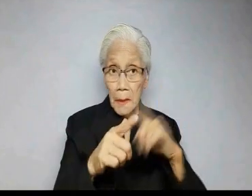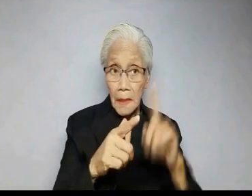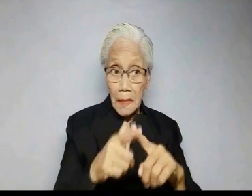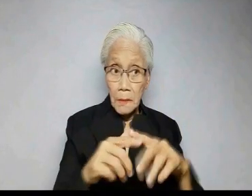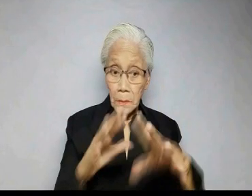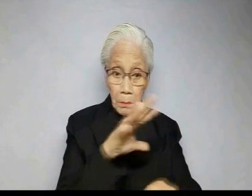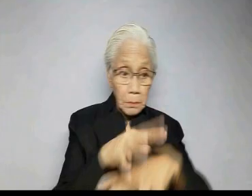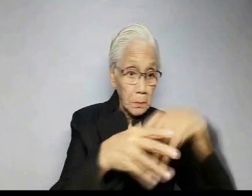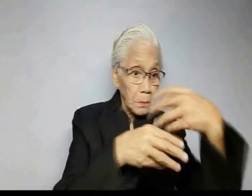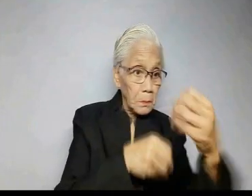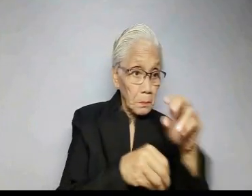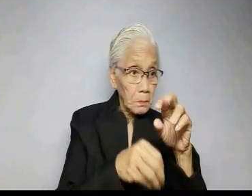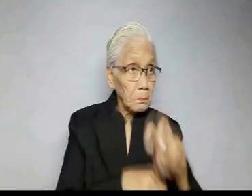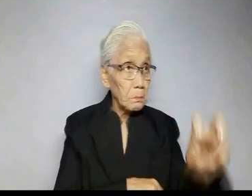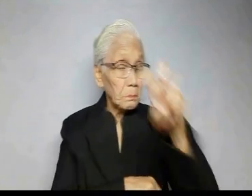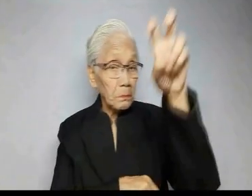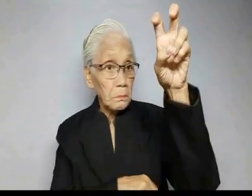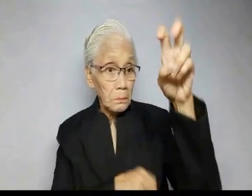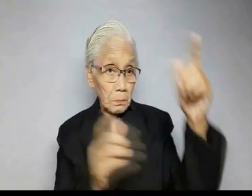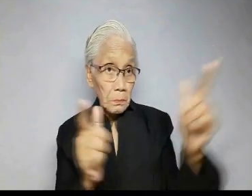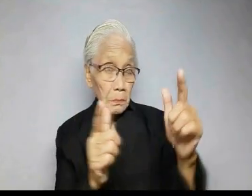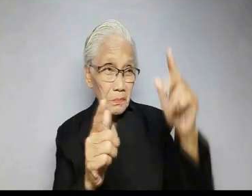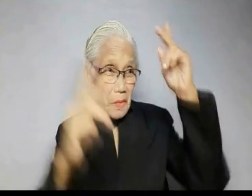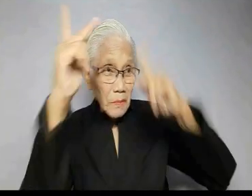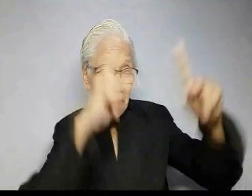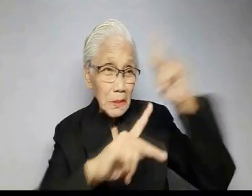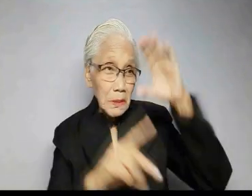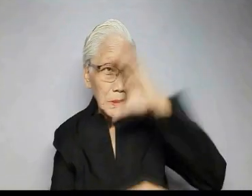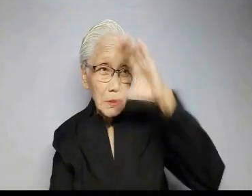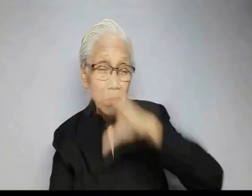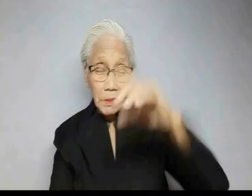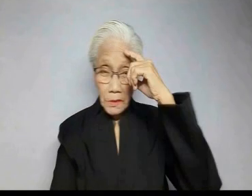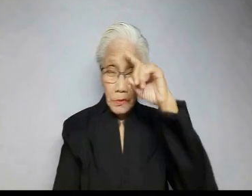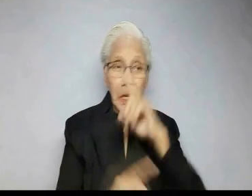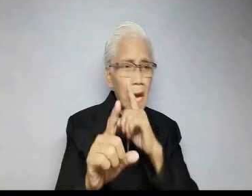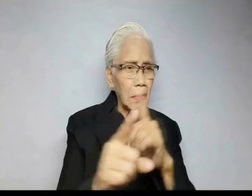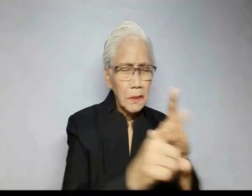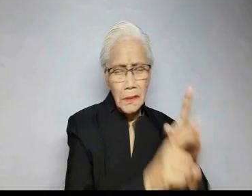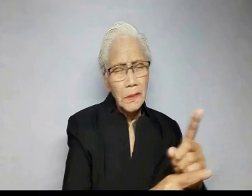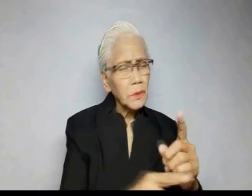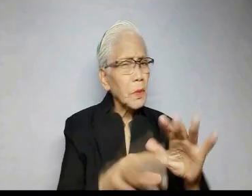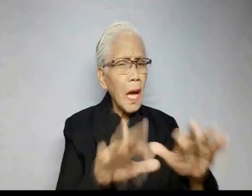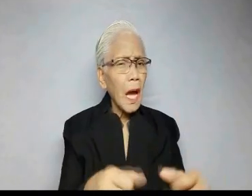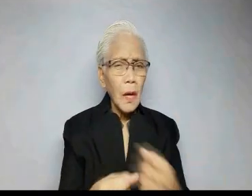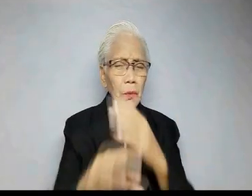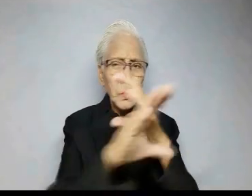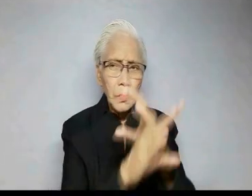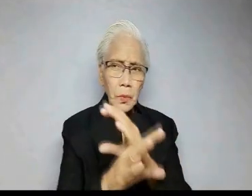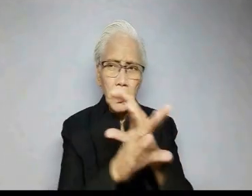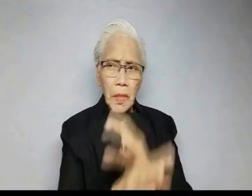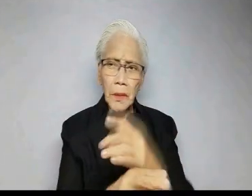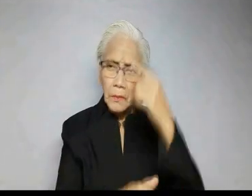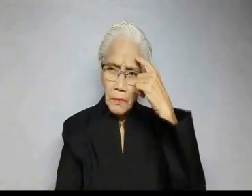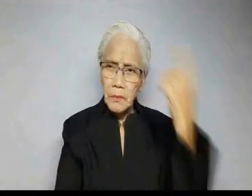to journey outside his little planet in search for answers on how to care for the one and